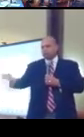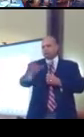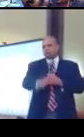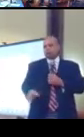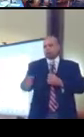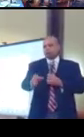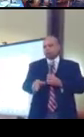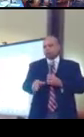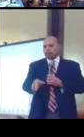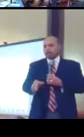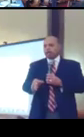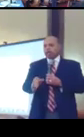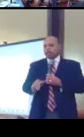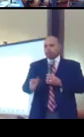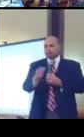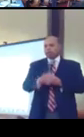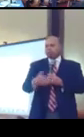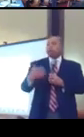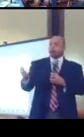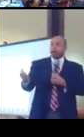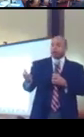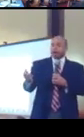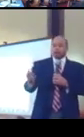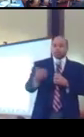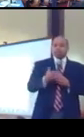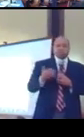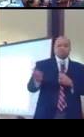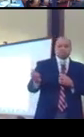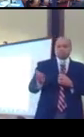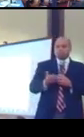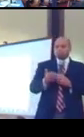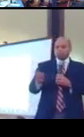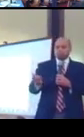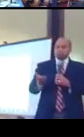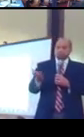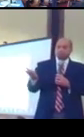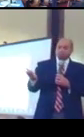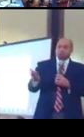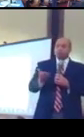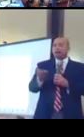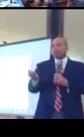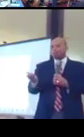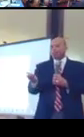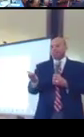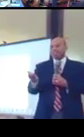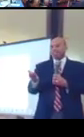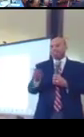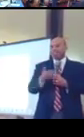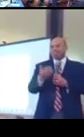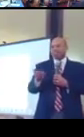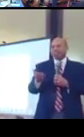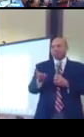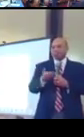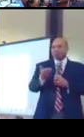for this and bring it all together. So we need to be better, which traditionally, well, we haven't been